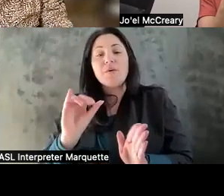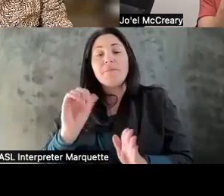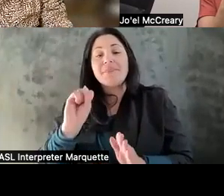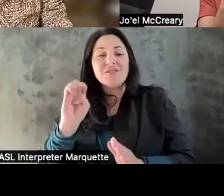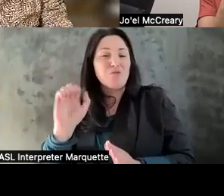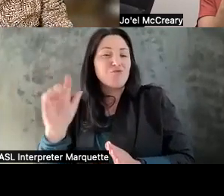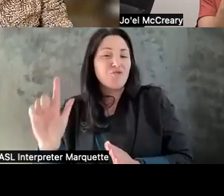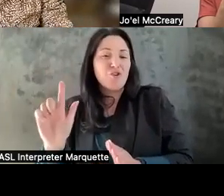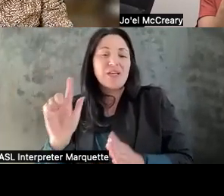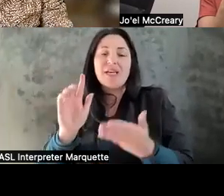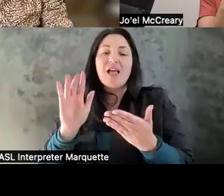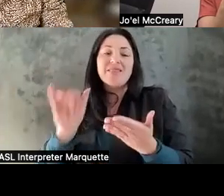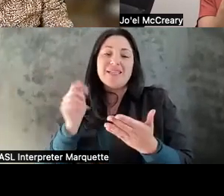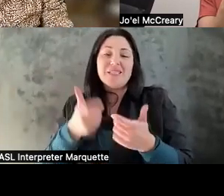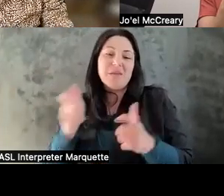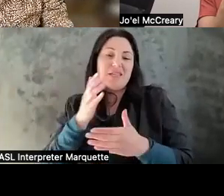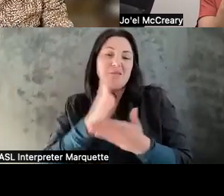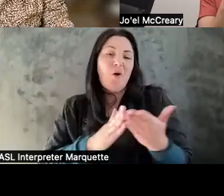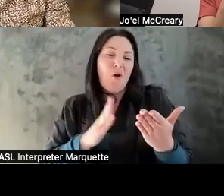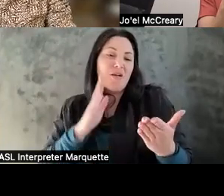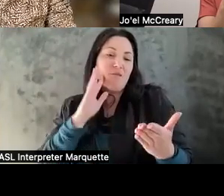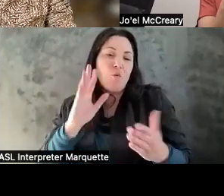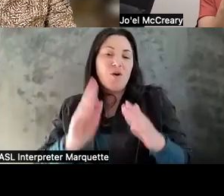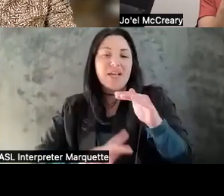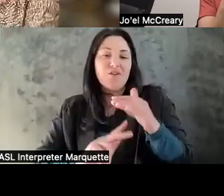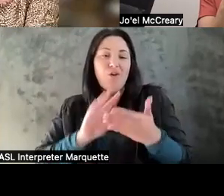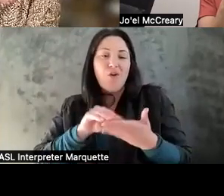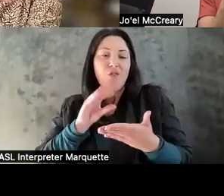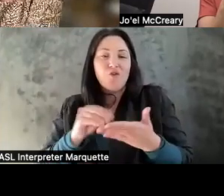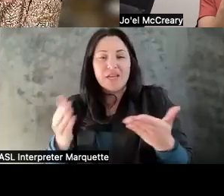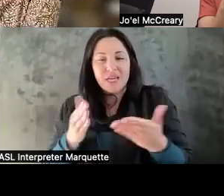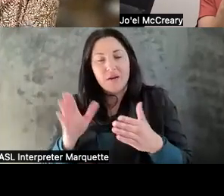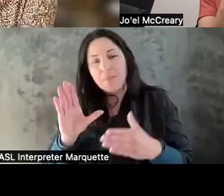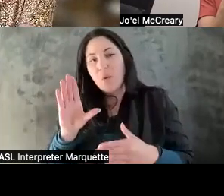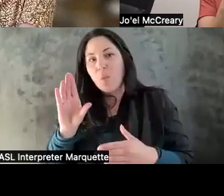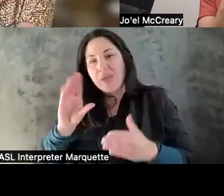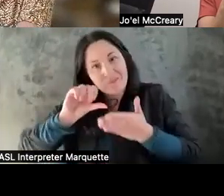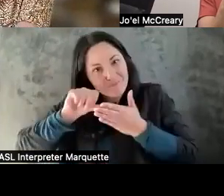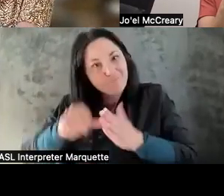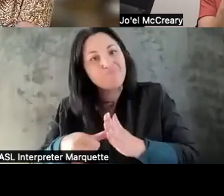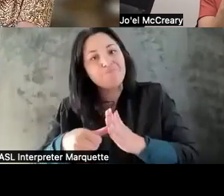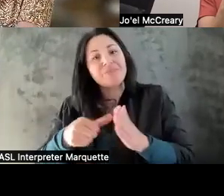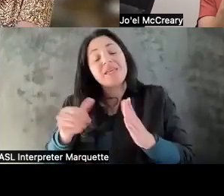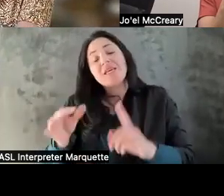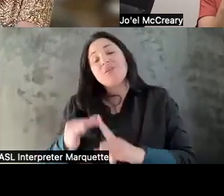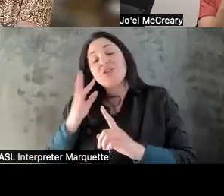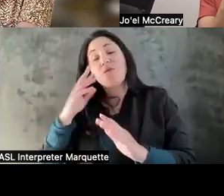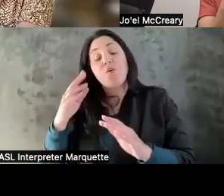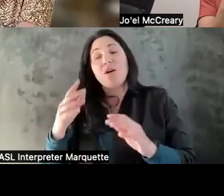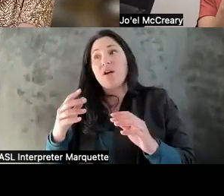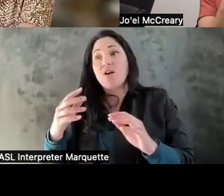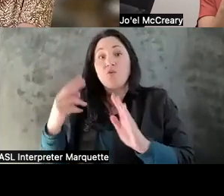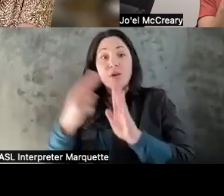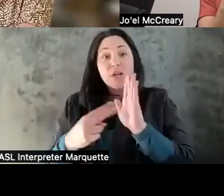is the biggest part, I think, of our kindergarten learning here, but we do really emphasize, and especially for our stronger readers or our struggling